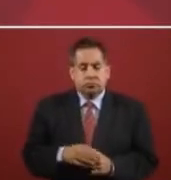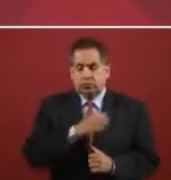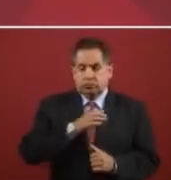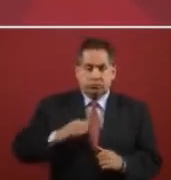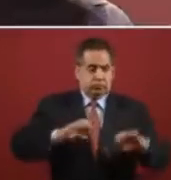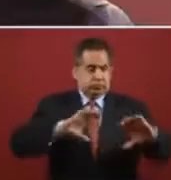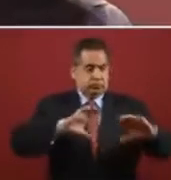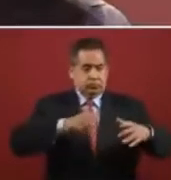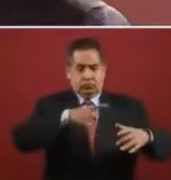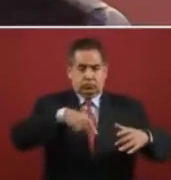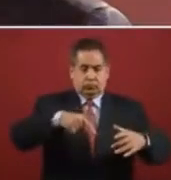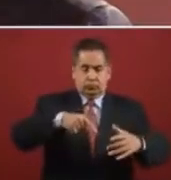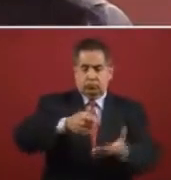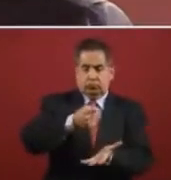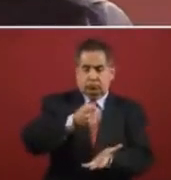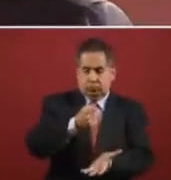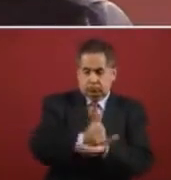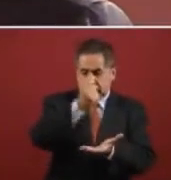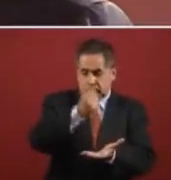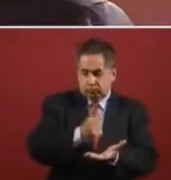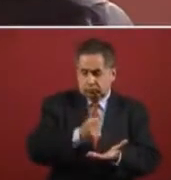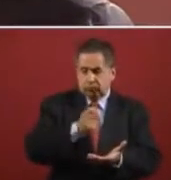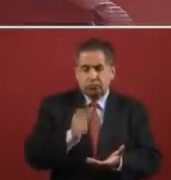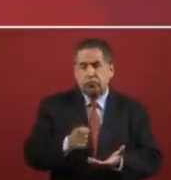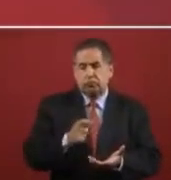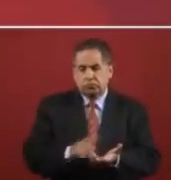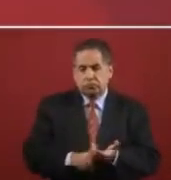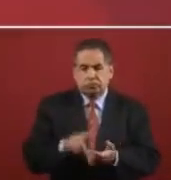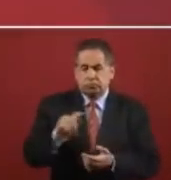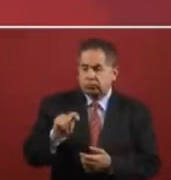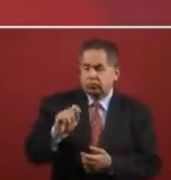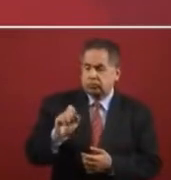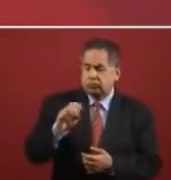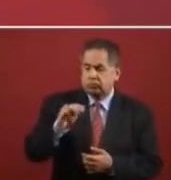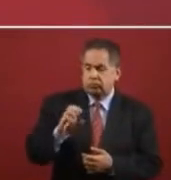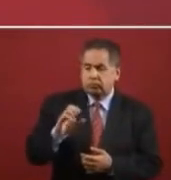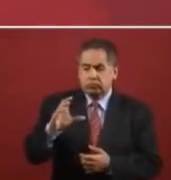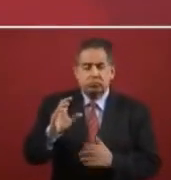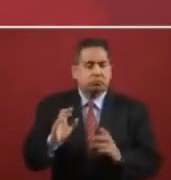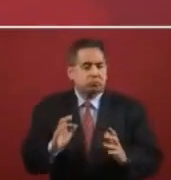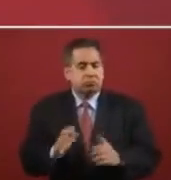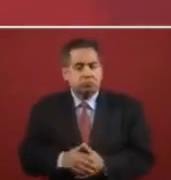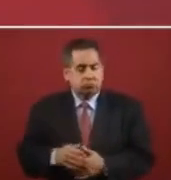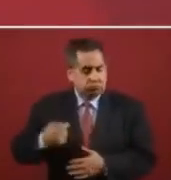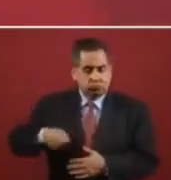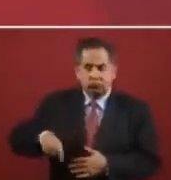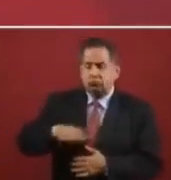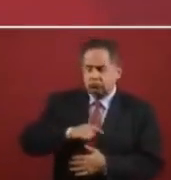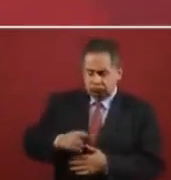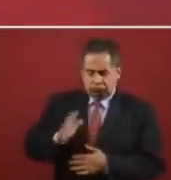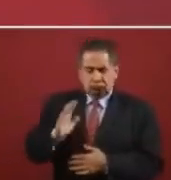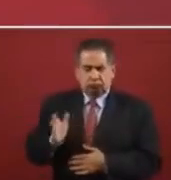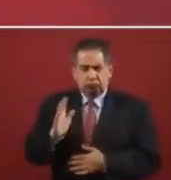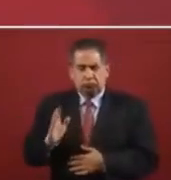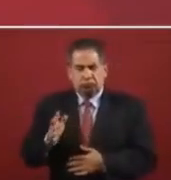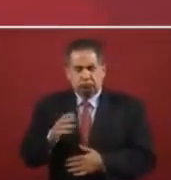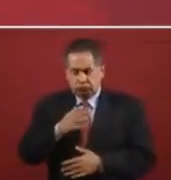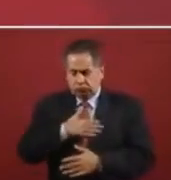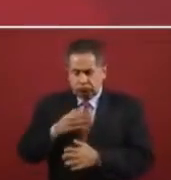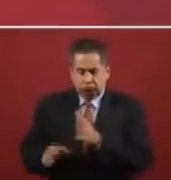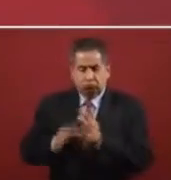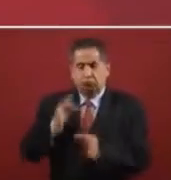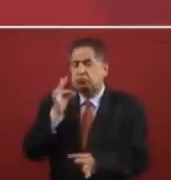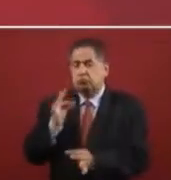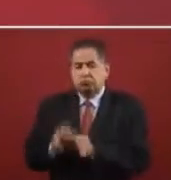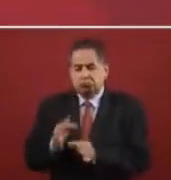the congressmen approve it. El tratado. Ya or this treaty. We already did